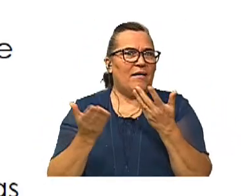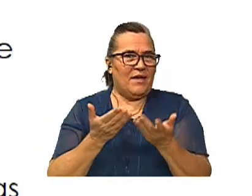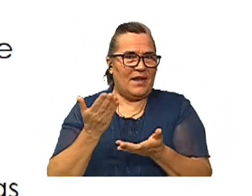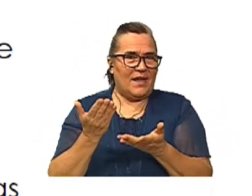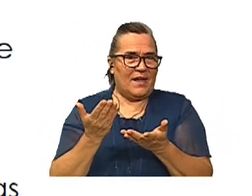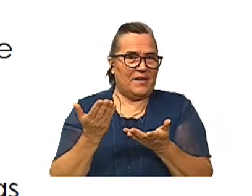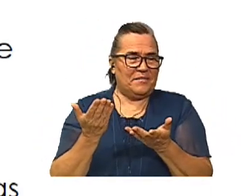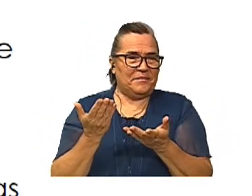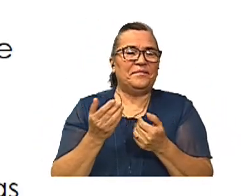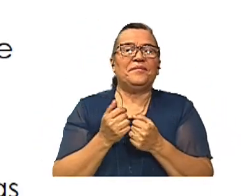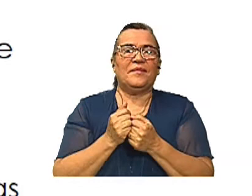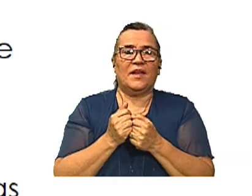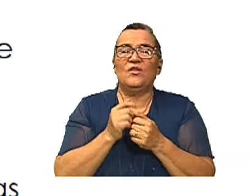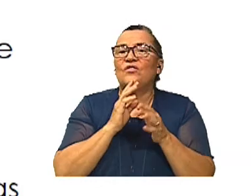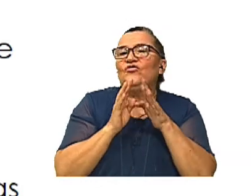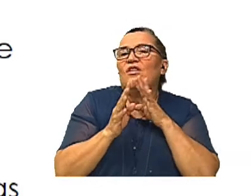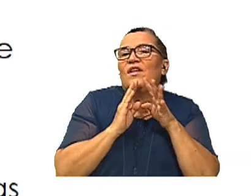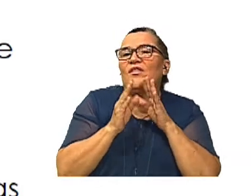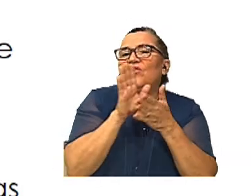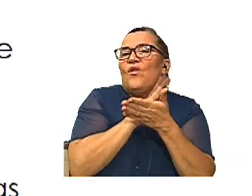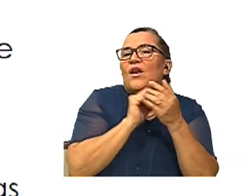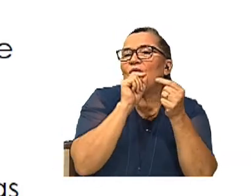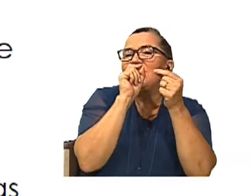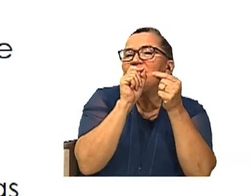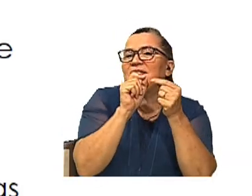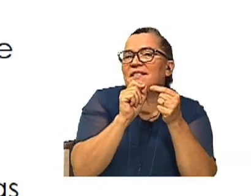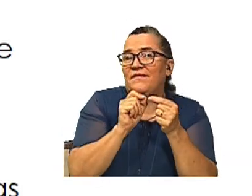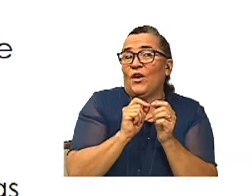that I'm talking about something specific.